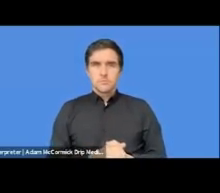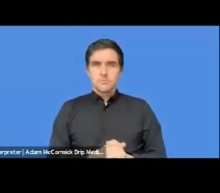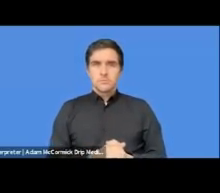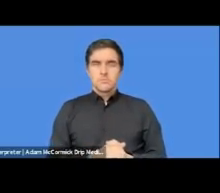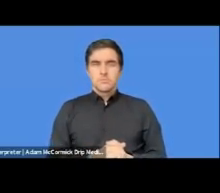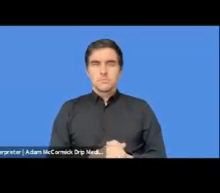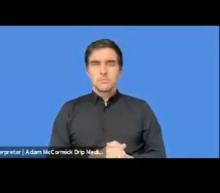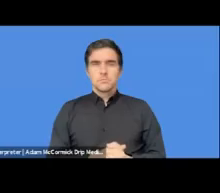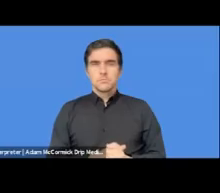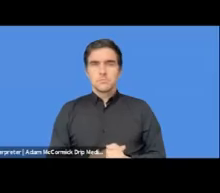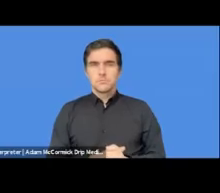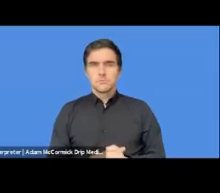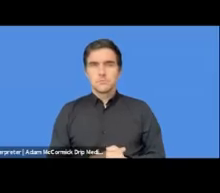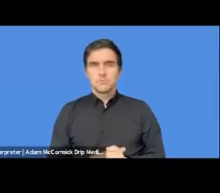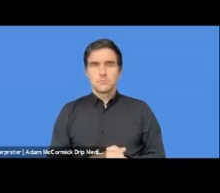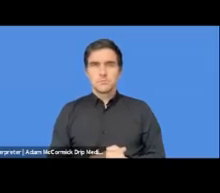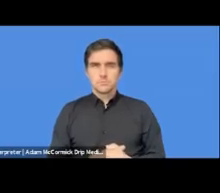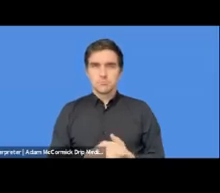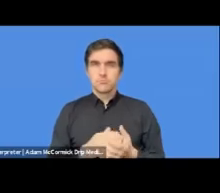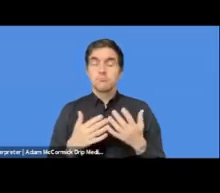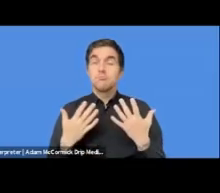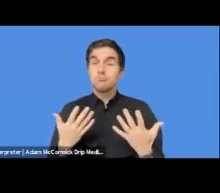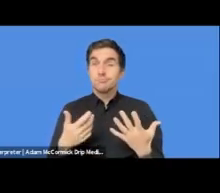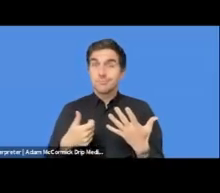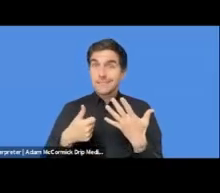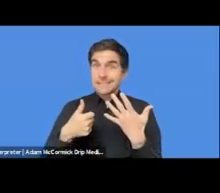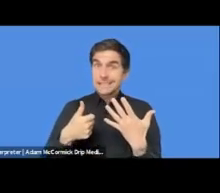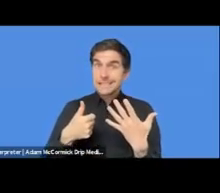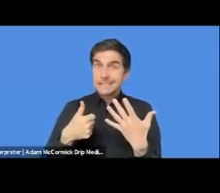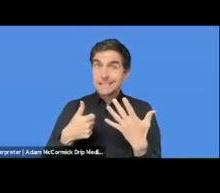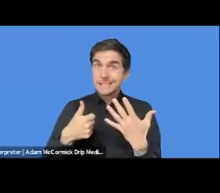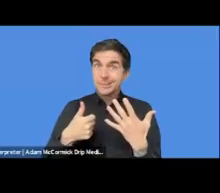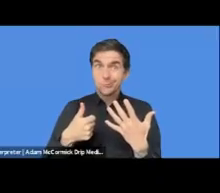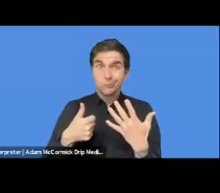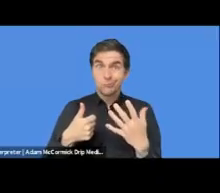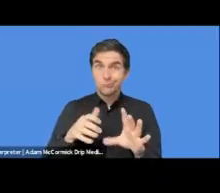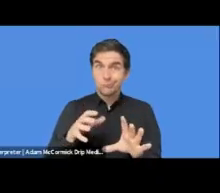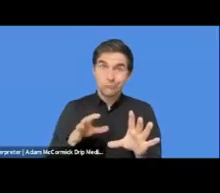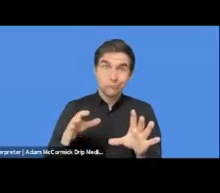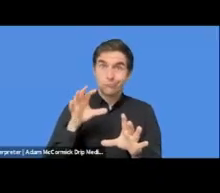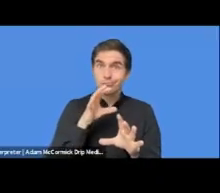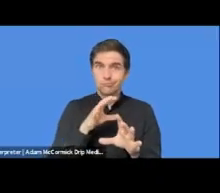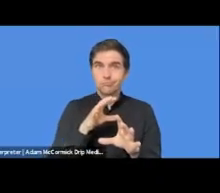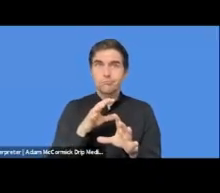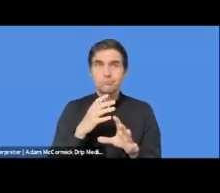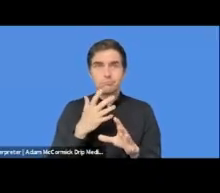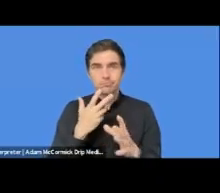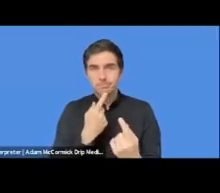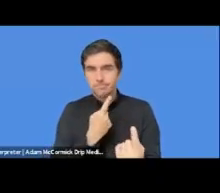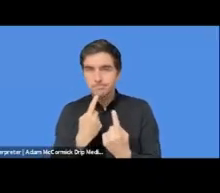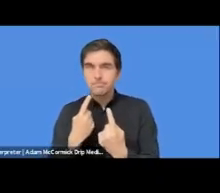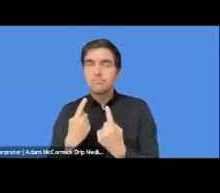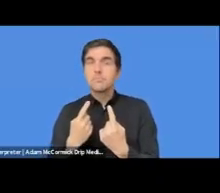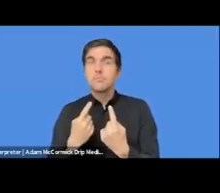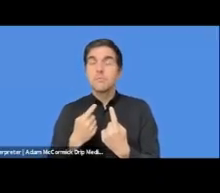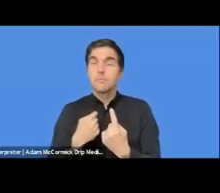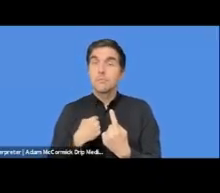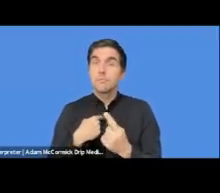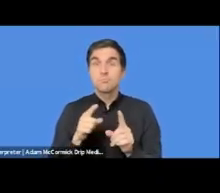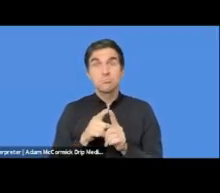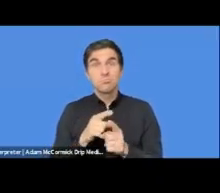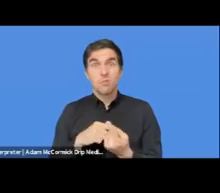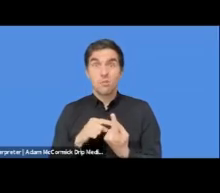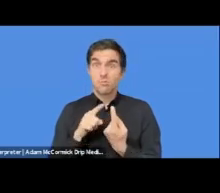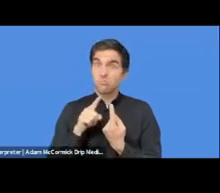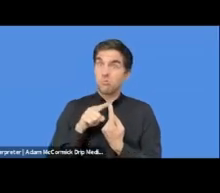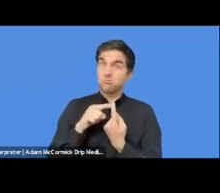Okay, so following the Transform training that was done, so in the 6 champion districts, just to make mention that